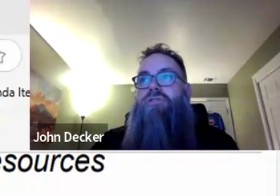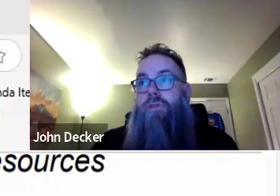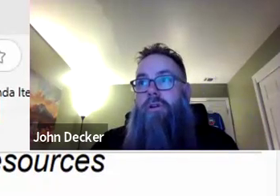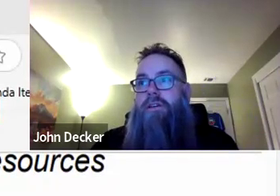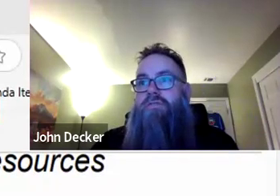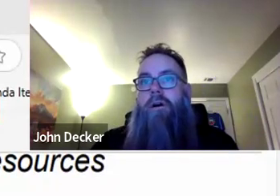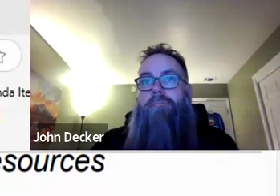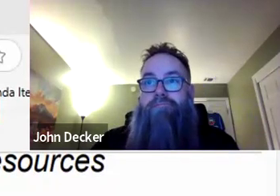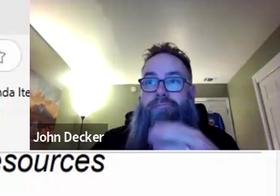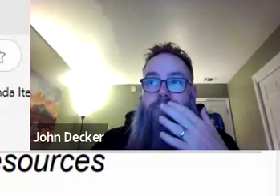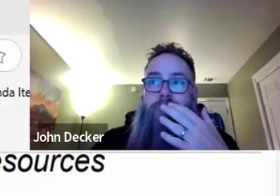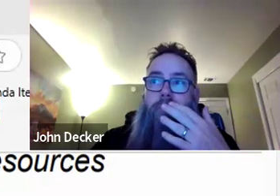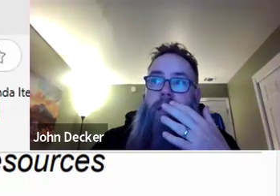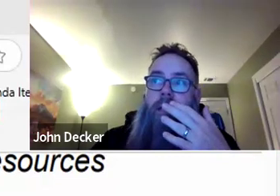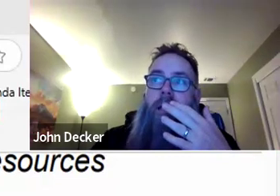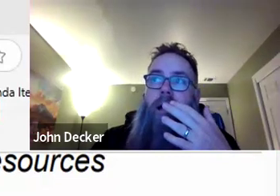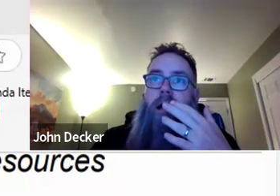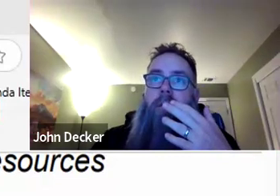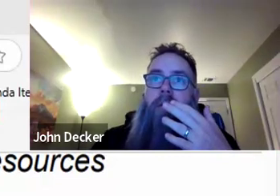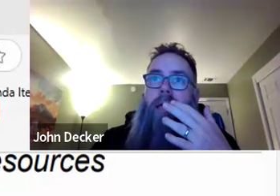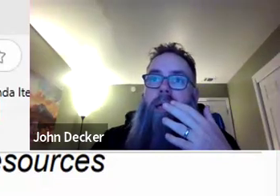ending sooner as well.